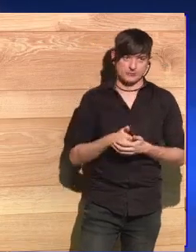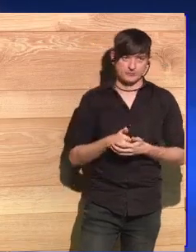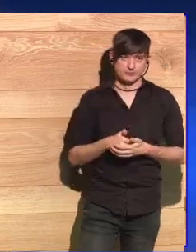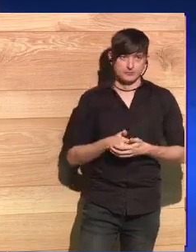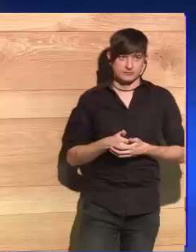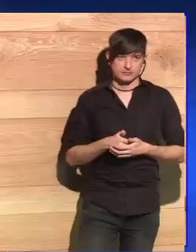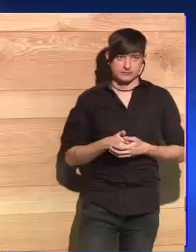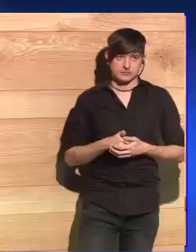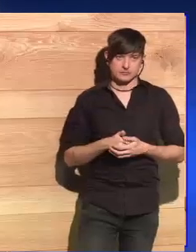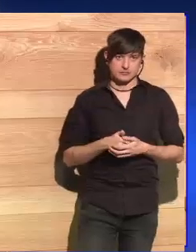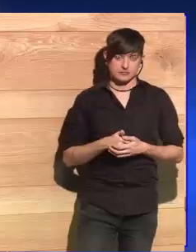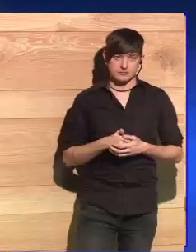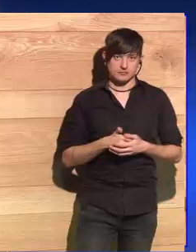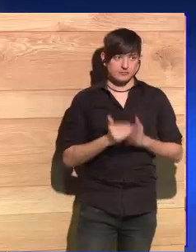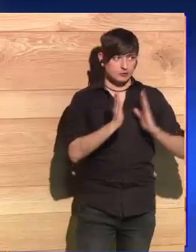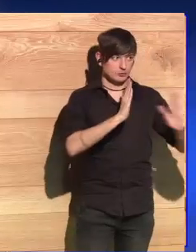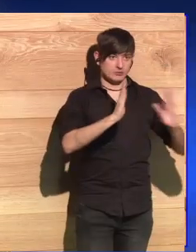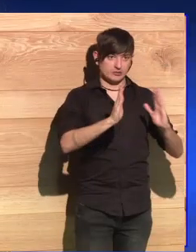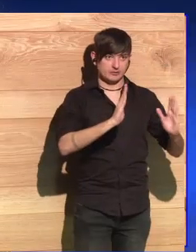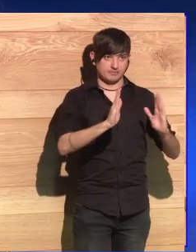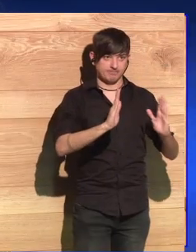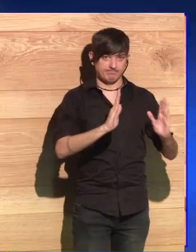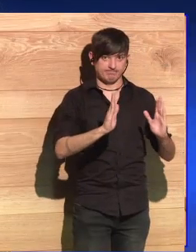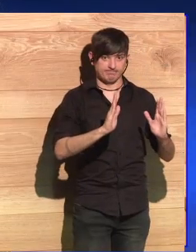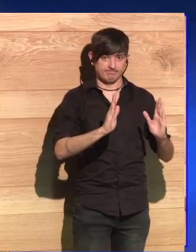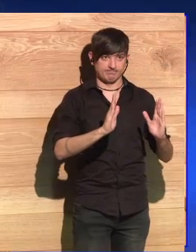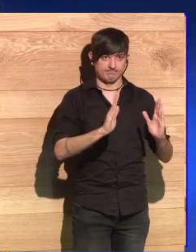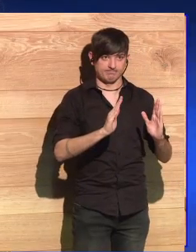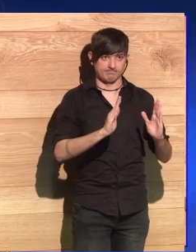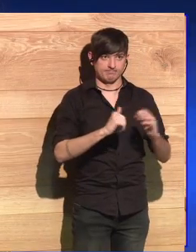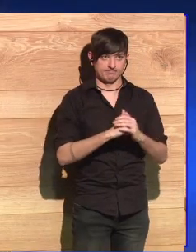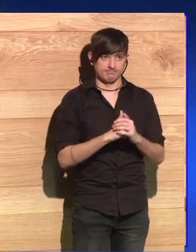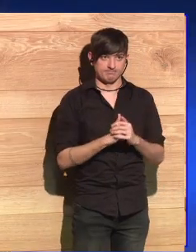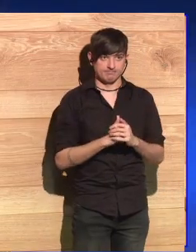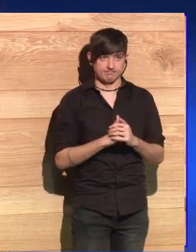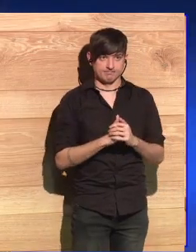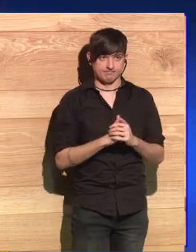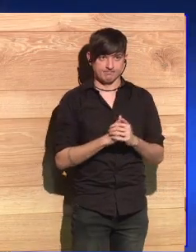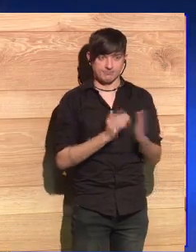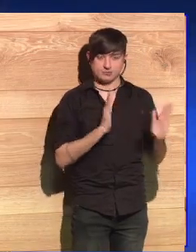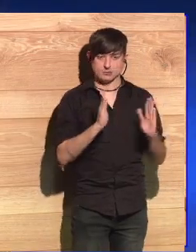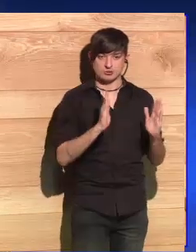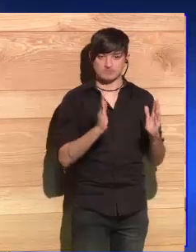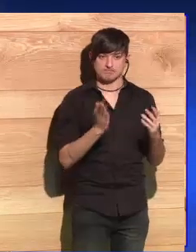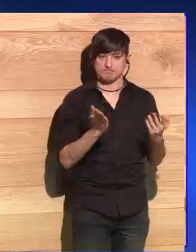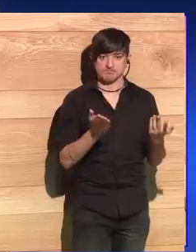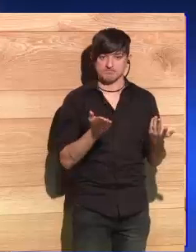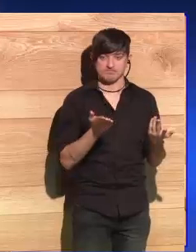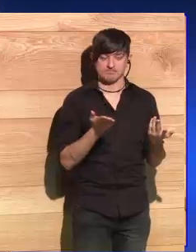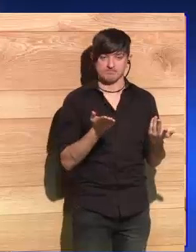McInerney, was kind enough to give me a blurb for the front of the book. I knew him from some of the bars that